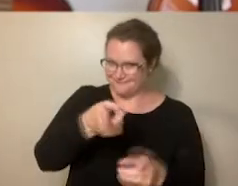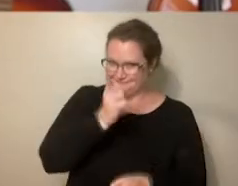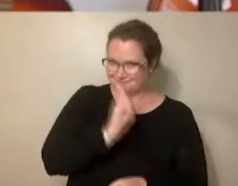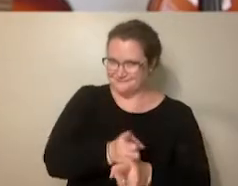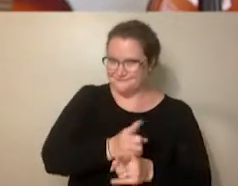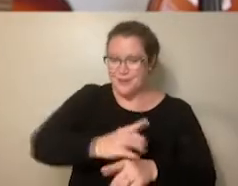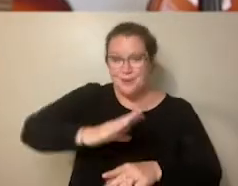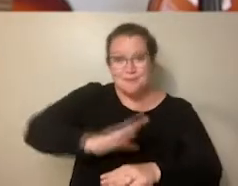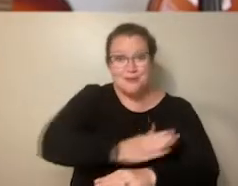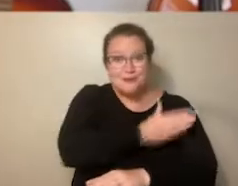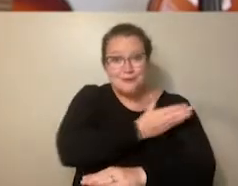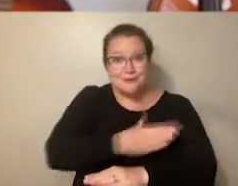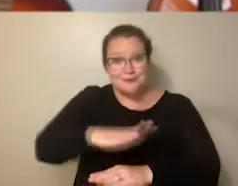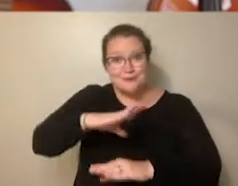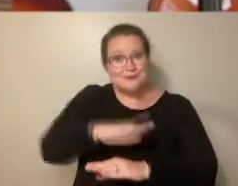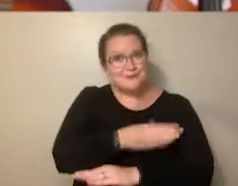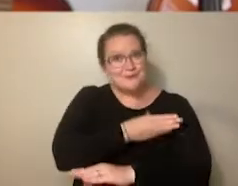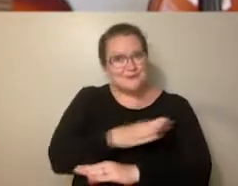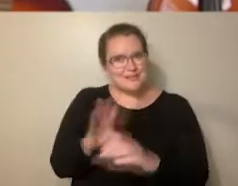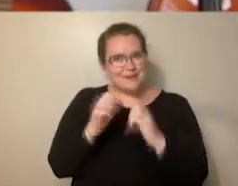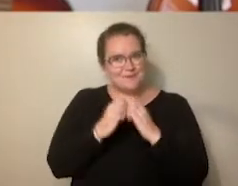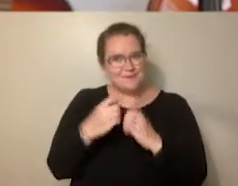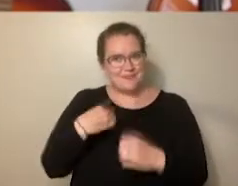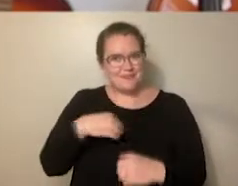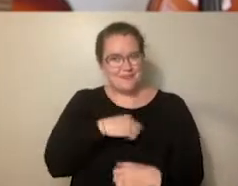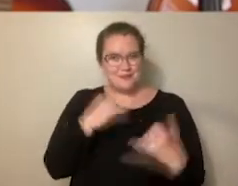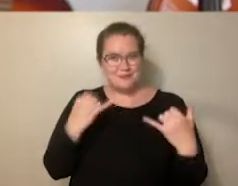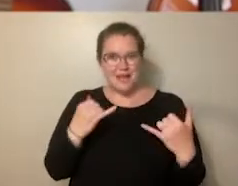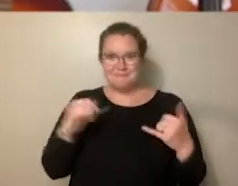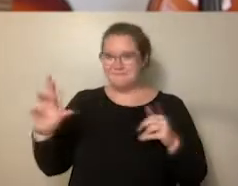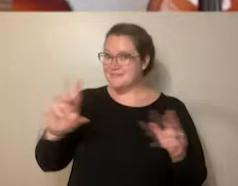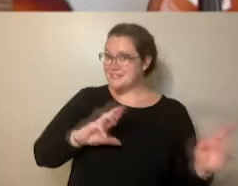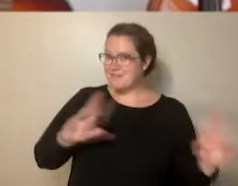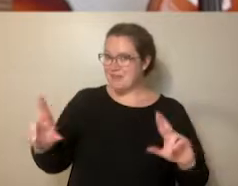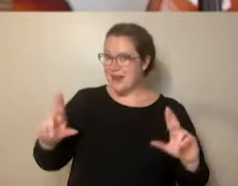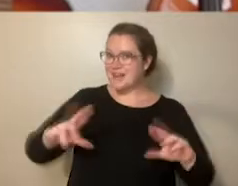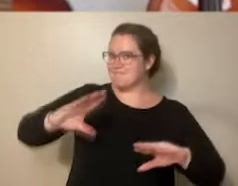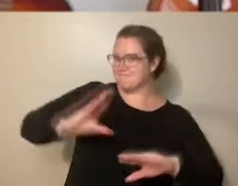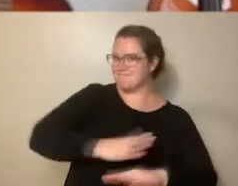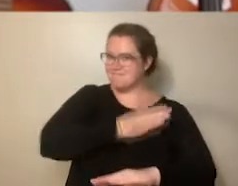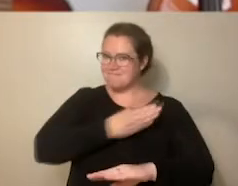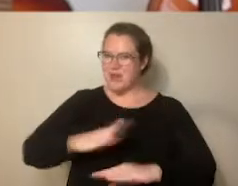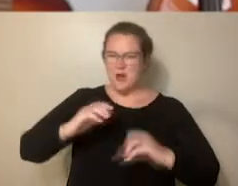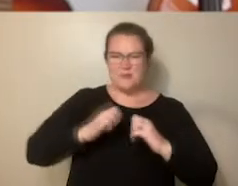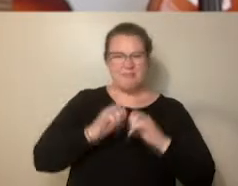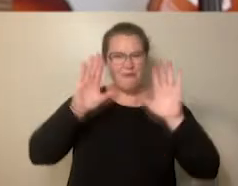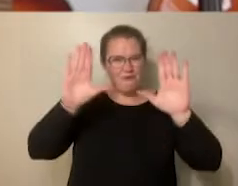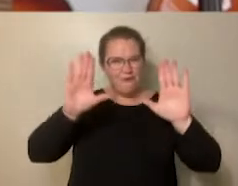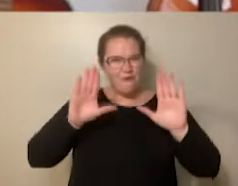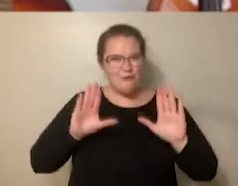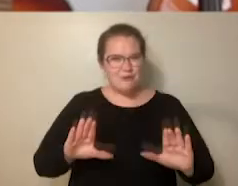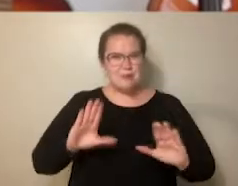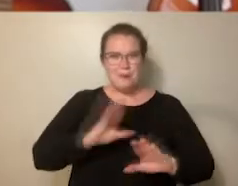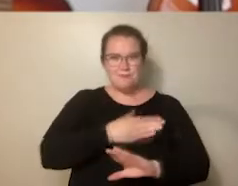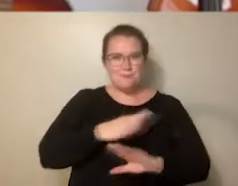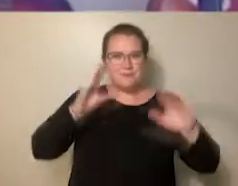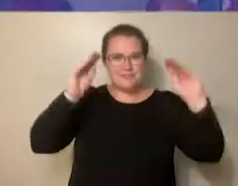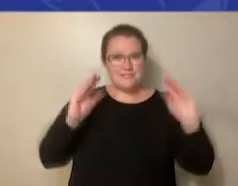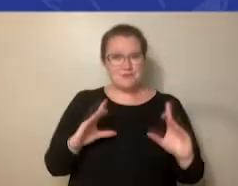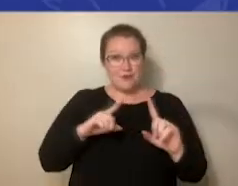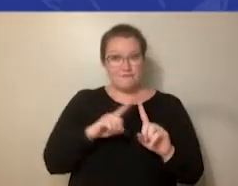you guessed it, some music with us today. So let's get ready to make some music with our rock star music teachers from Pitt